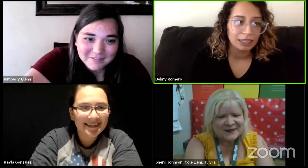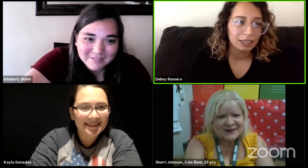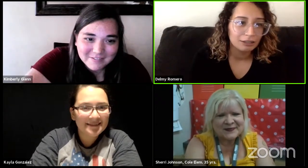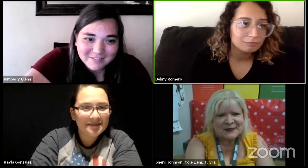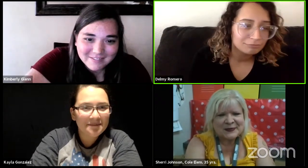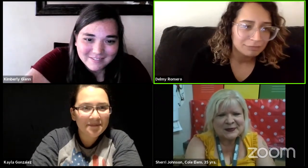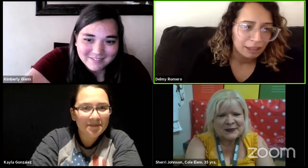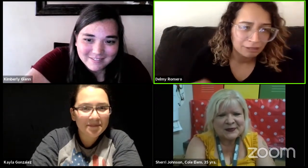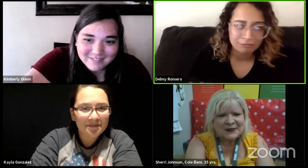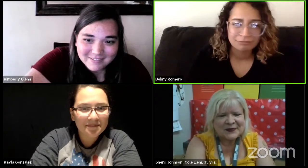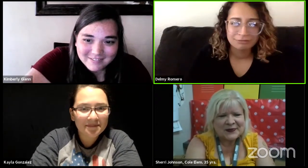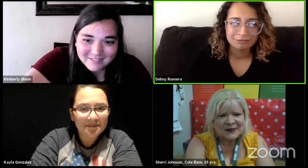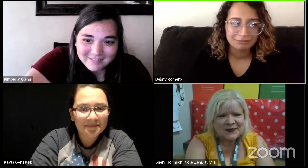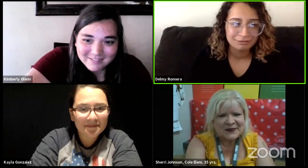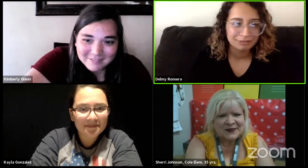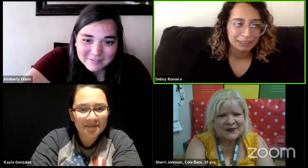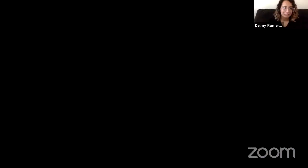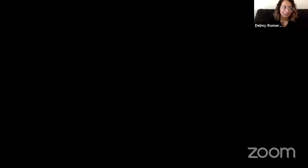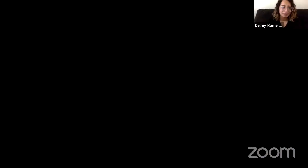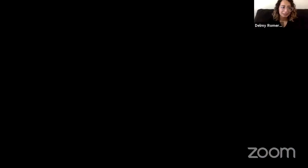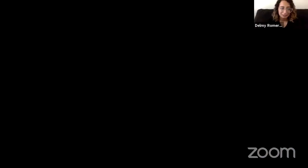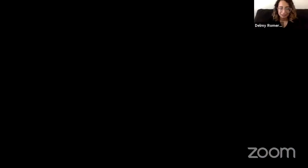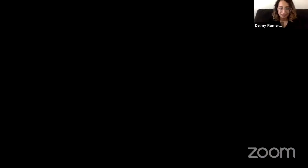And then